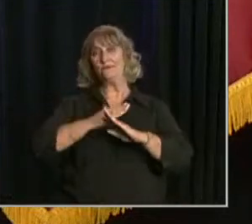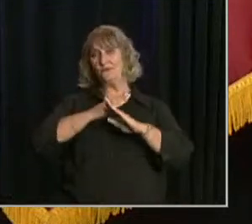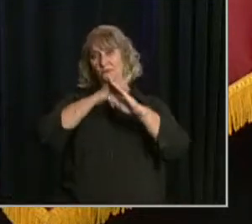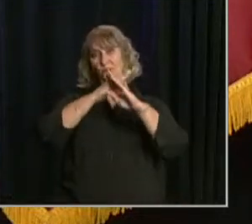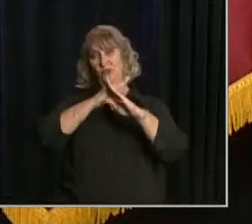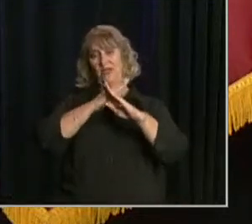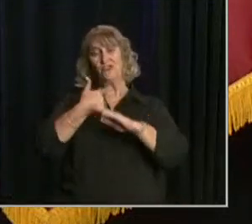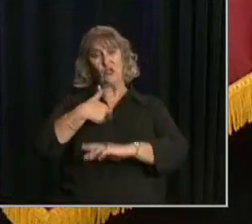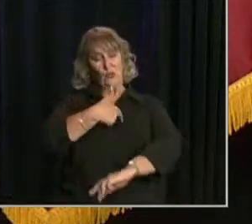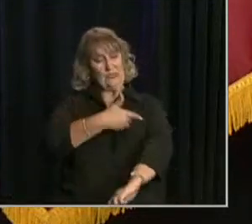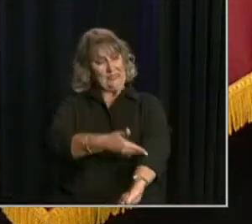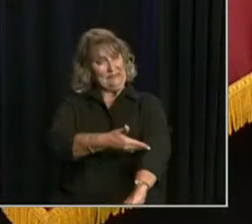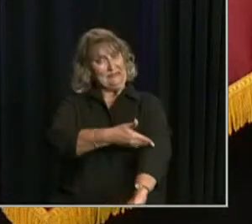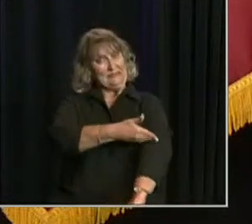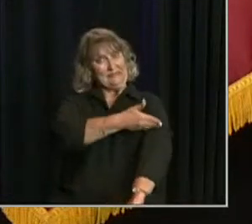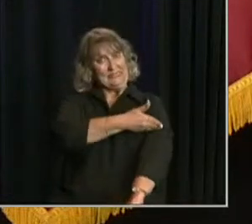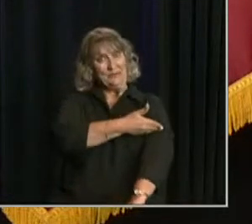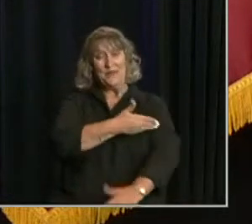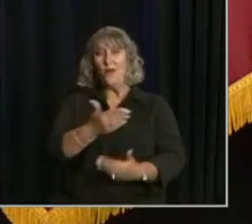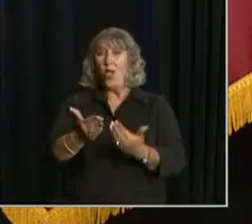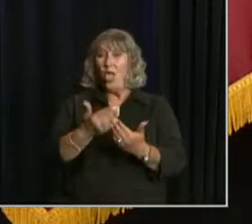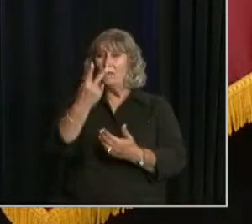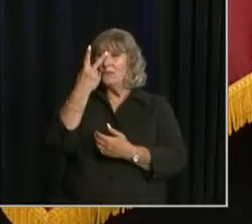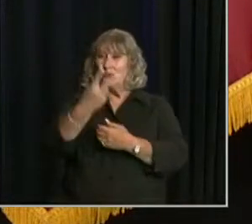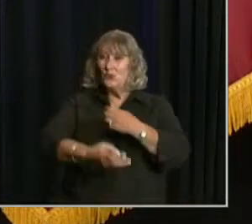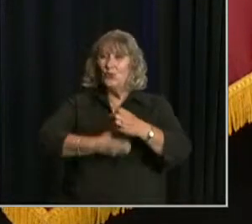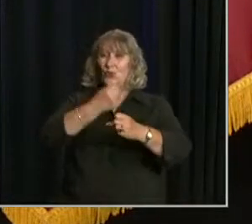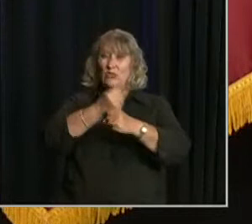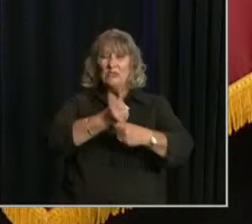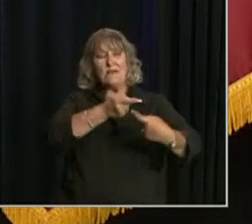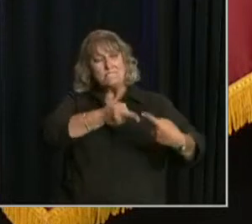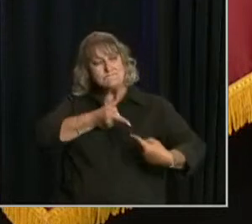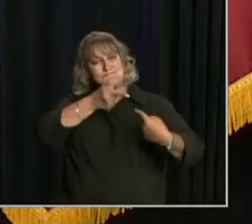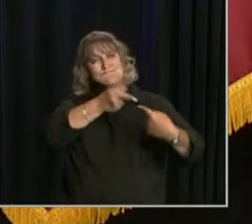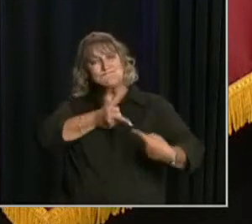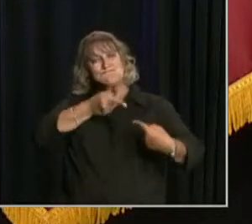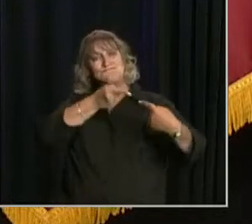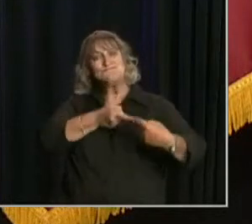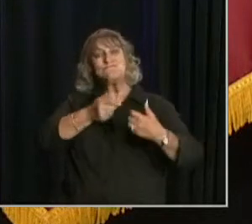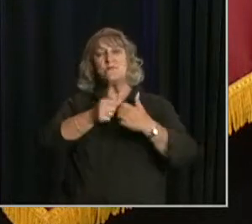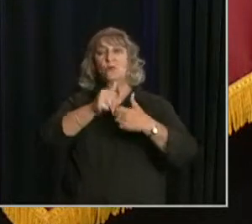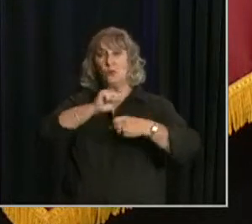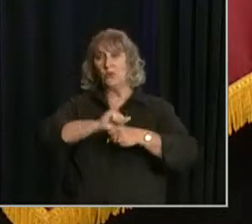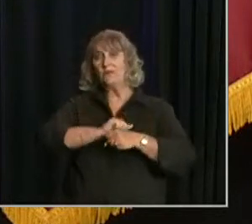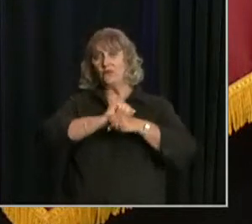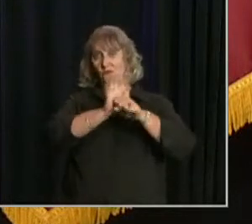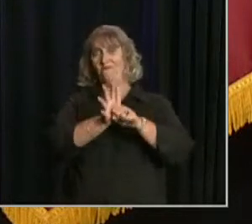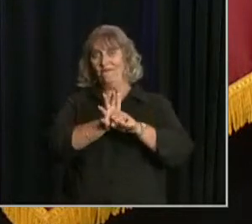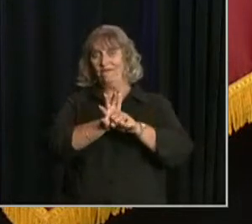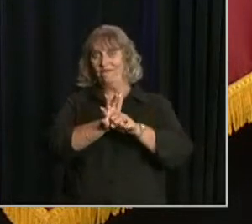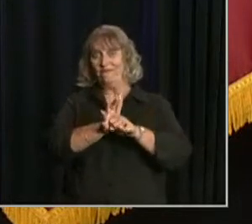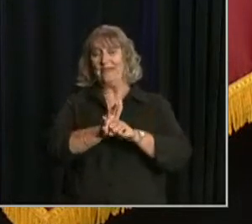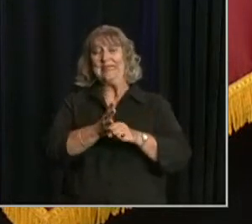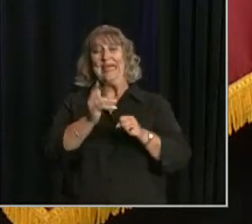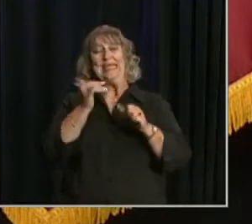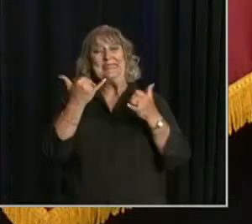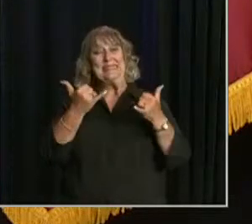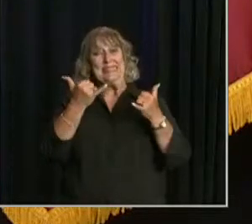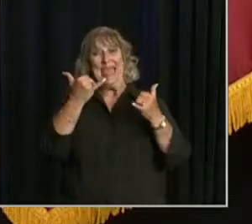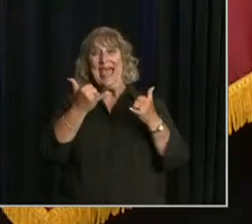are almost into 2 years of battling COVID-19 in our pandemic, and we are getting ever so closely